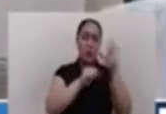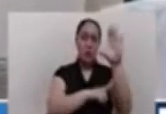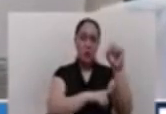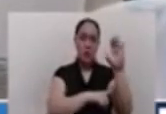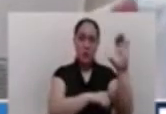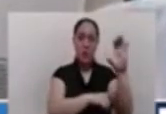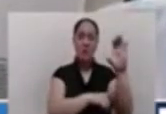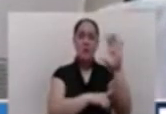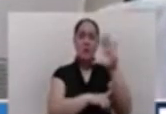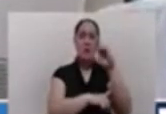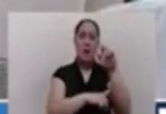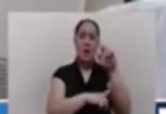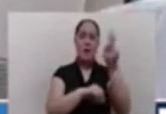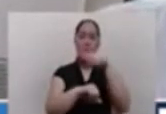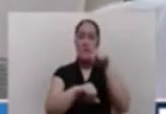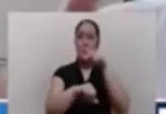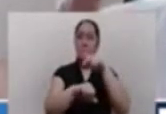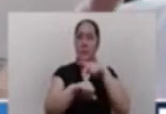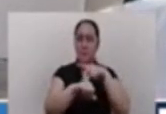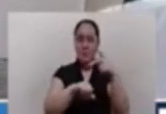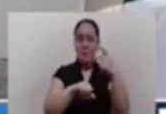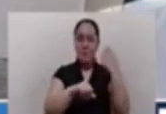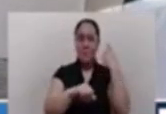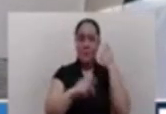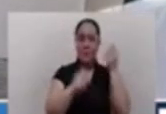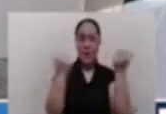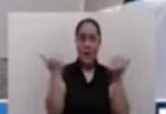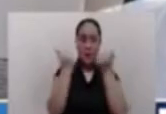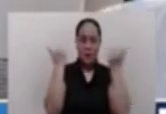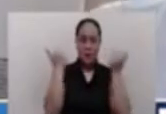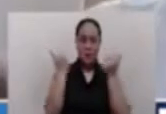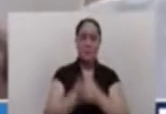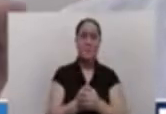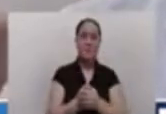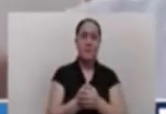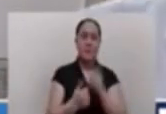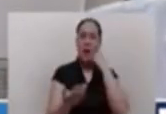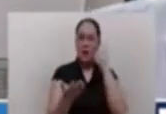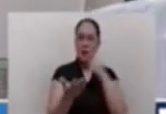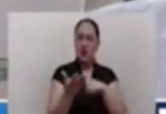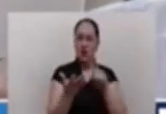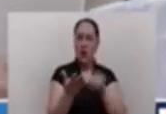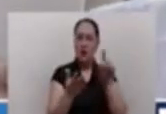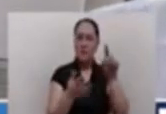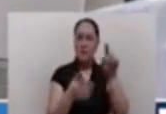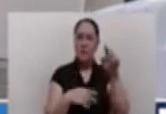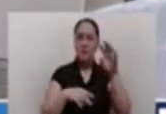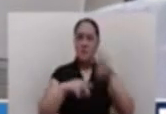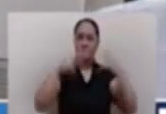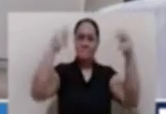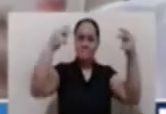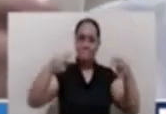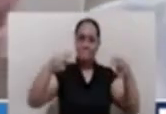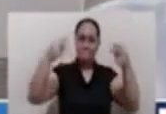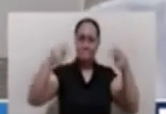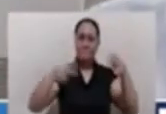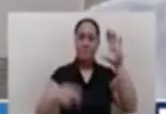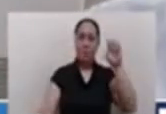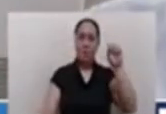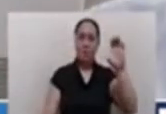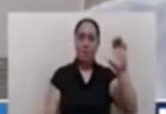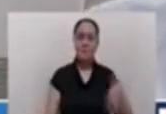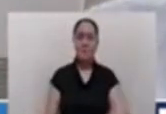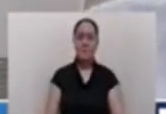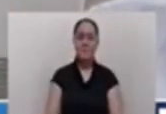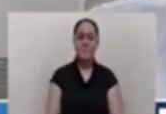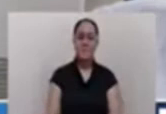integrity, excellence, and spirituality. Let us do our best for the public that